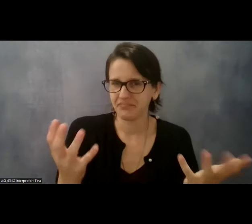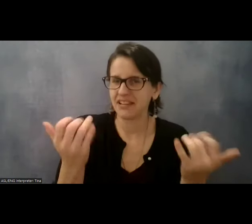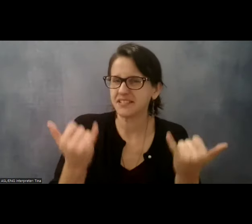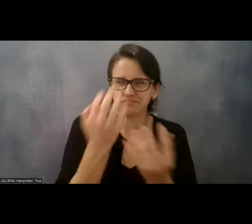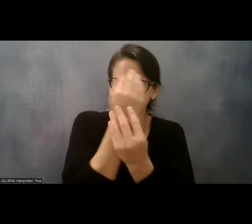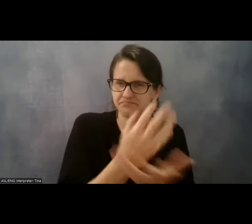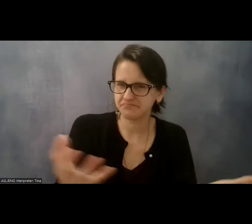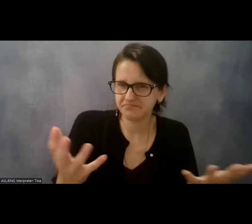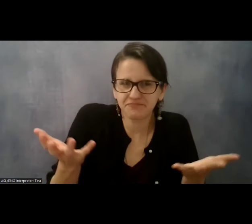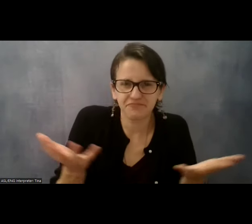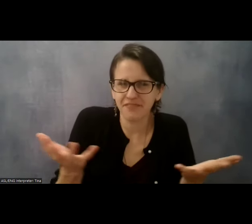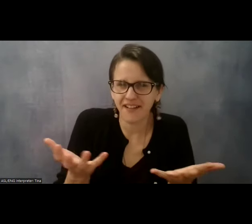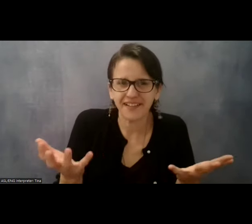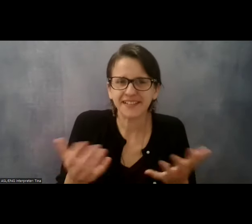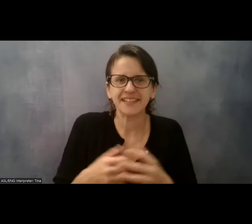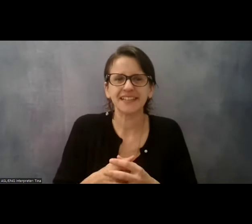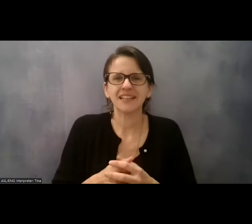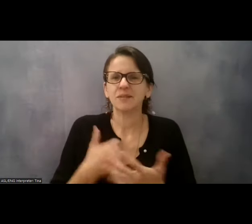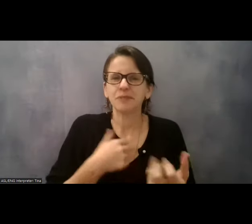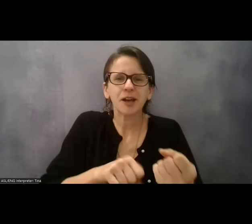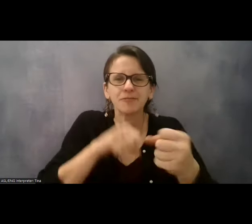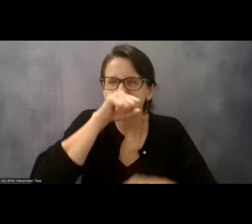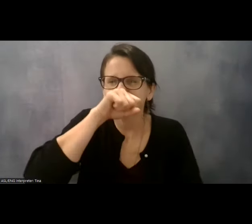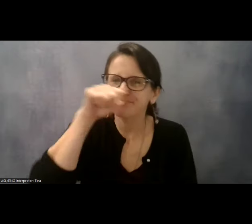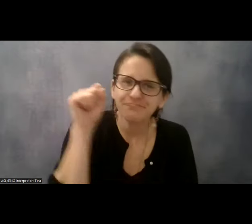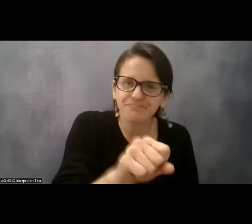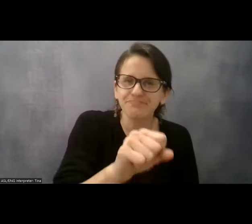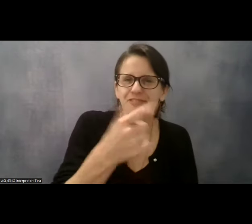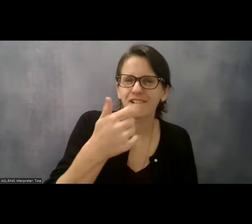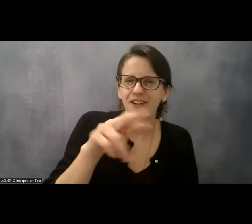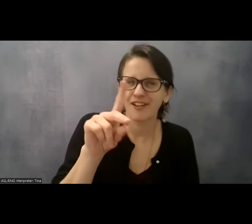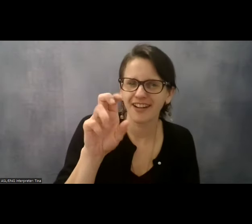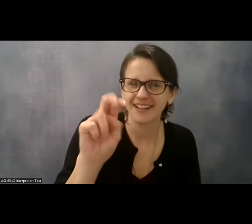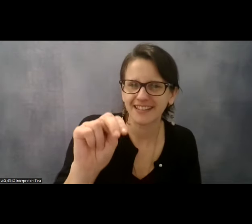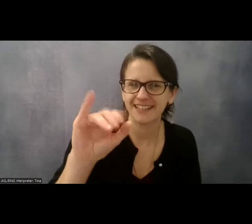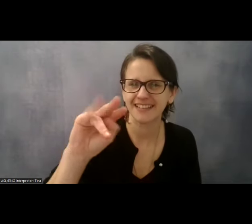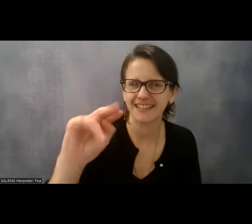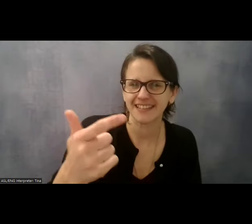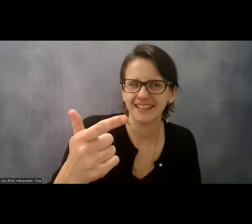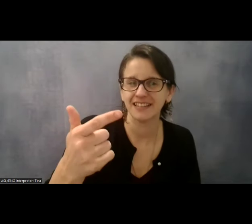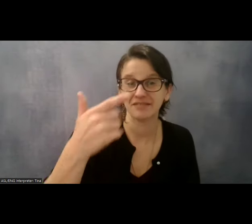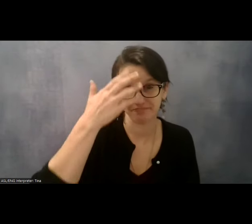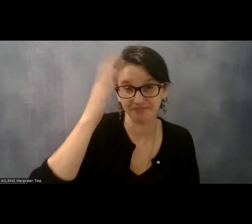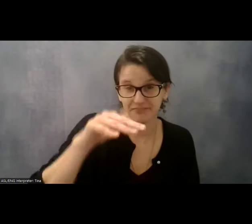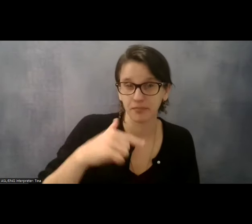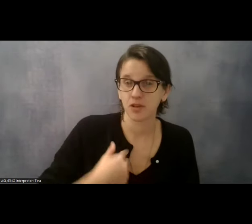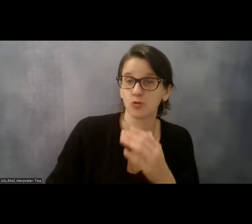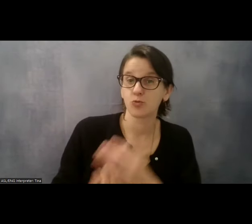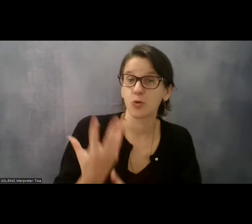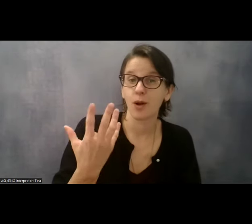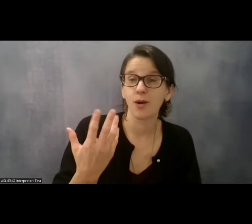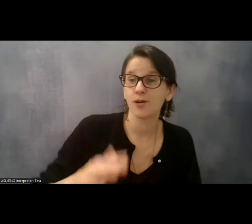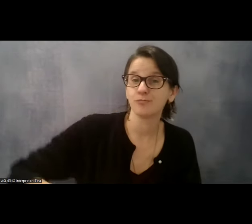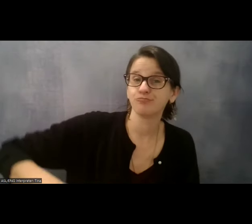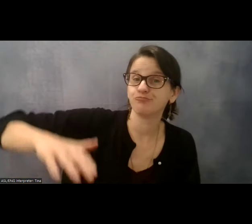why I'm such a fan of gardening. Now, I actually grew up in a one-room log cabin in the middle of the woods in British